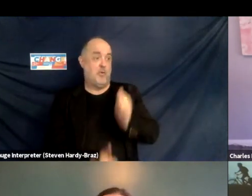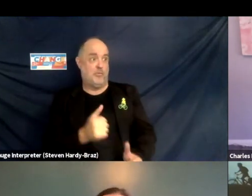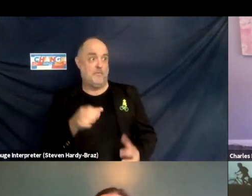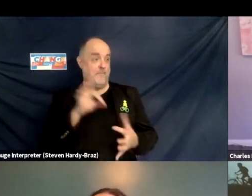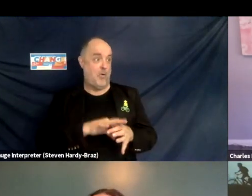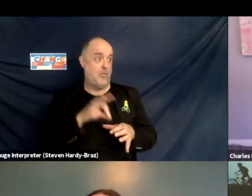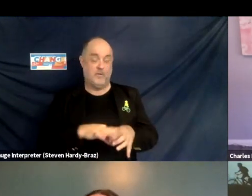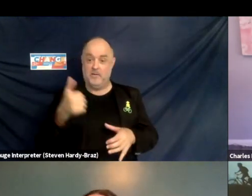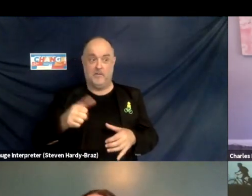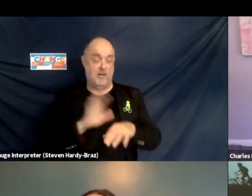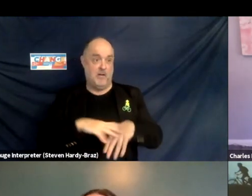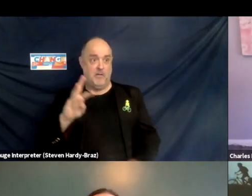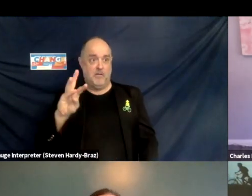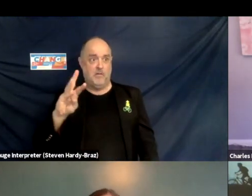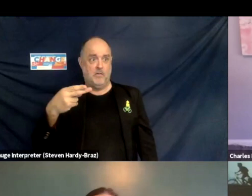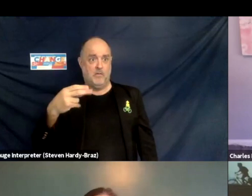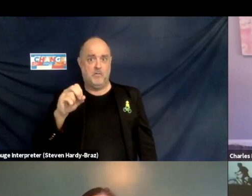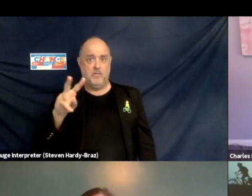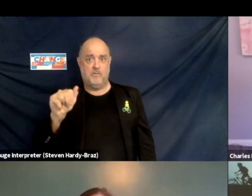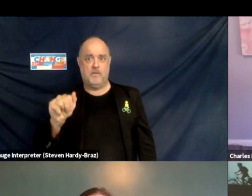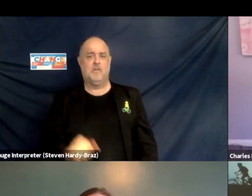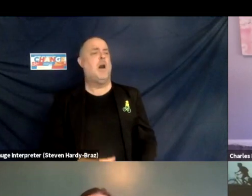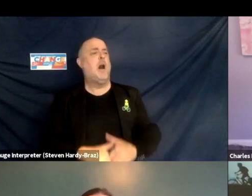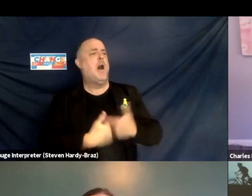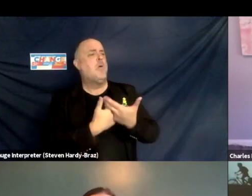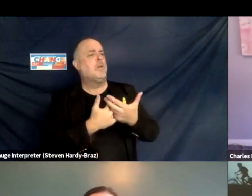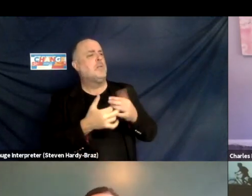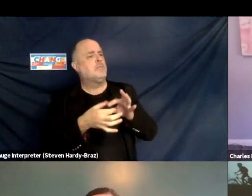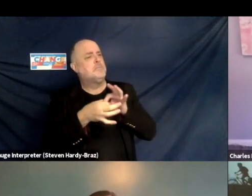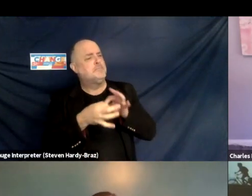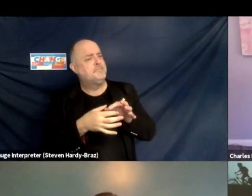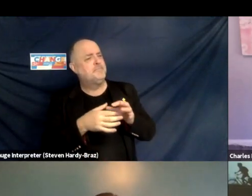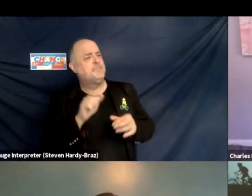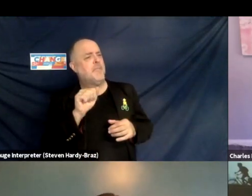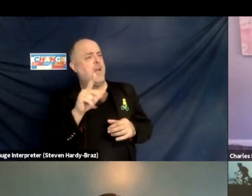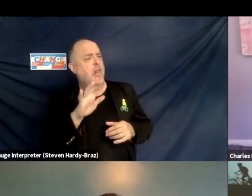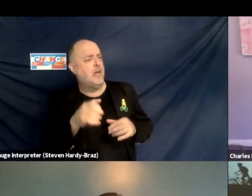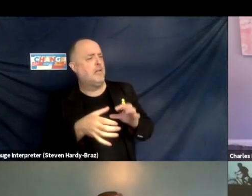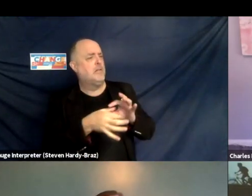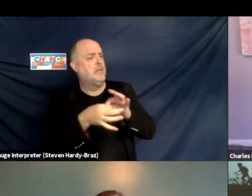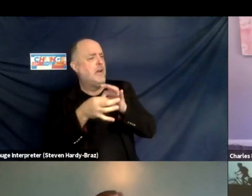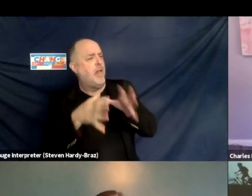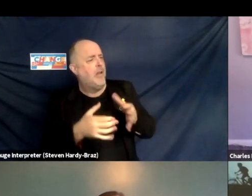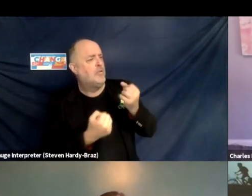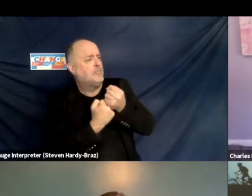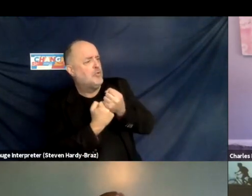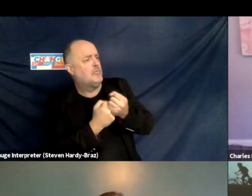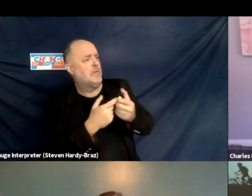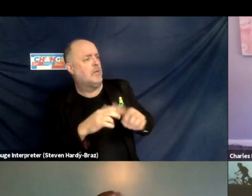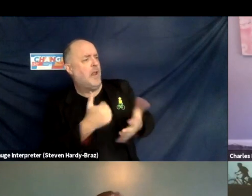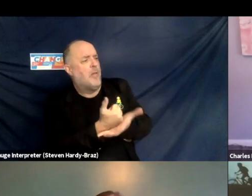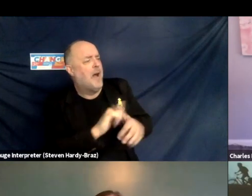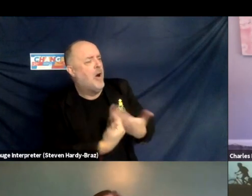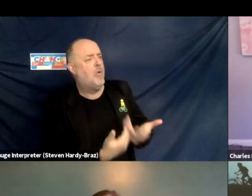on Whova, ways allies can help. And I wanna start sort of by unpacking that a little bit, because I